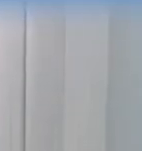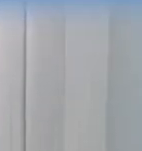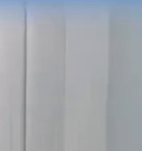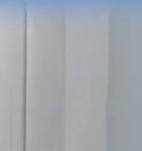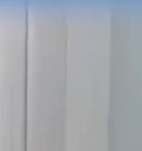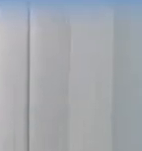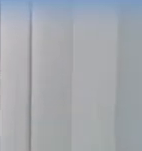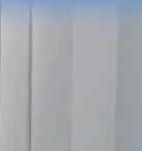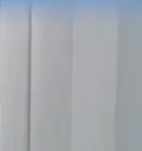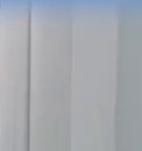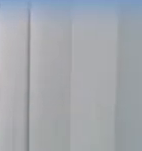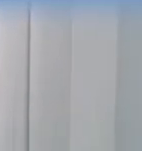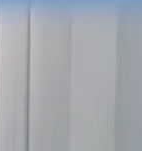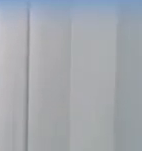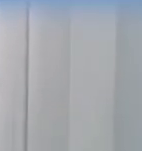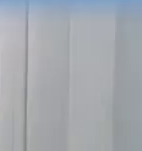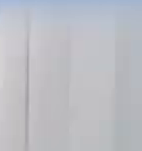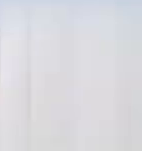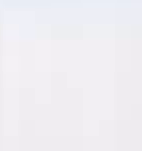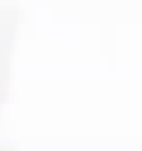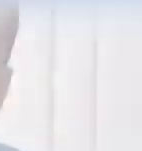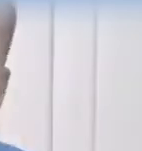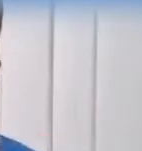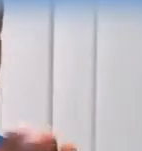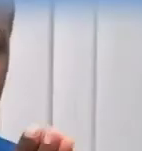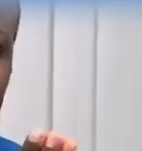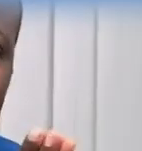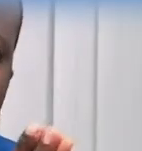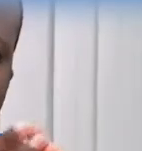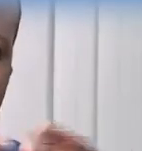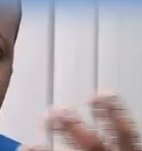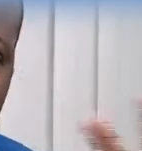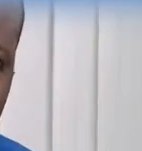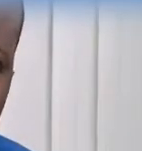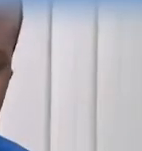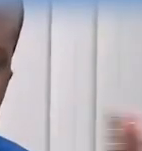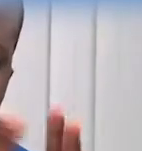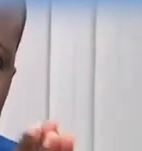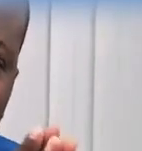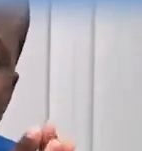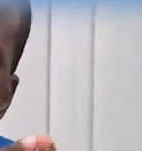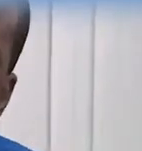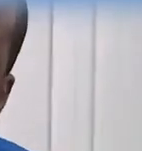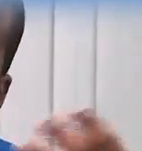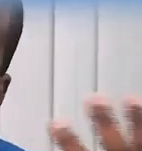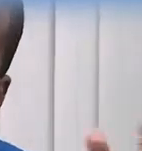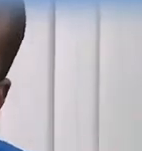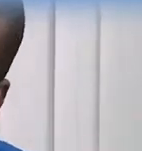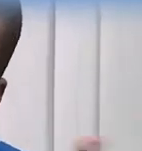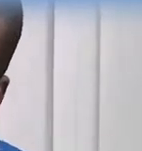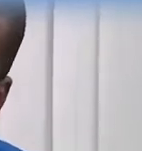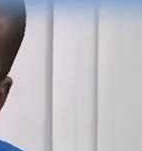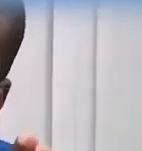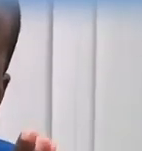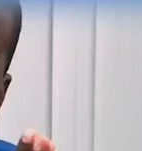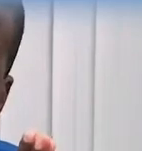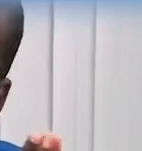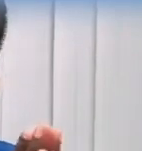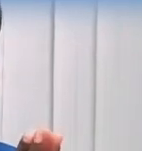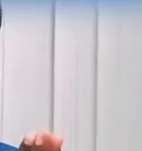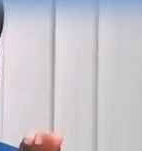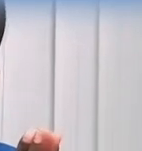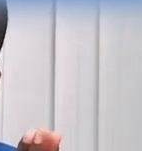biara unya ye hwe wo metro tv du medie so ani na mi som aye som aye se ye pe heaven akọ no mi